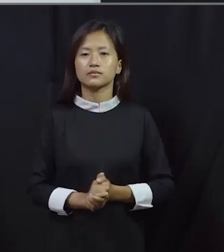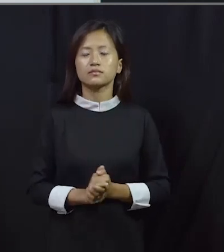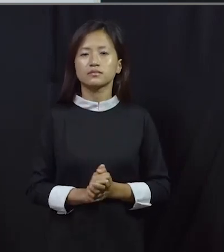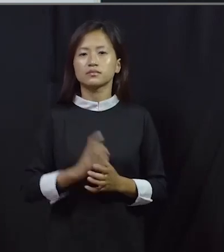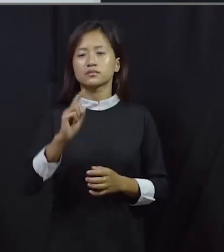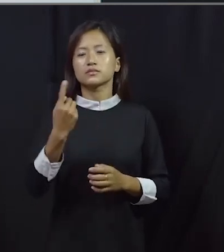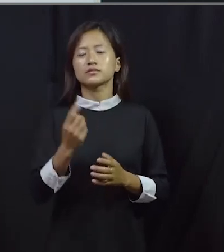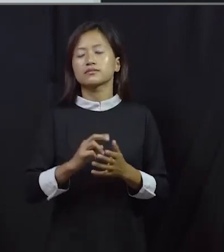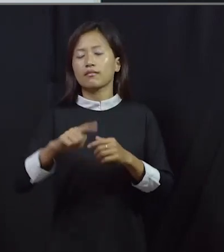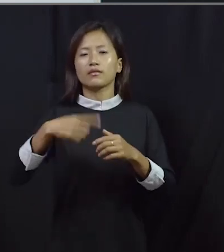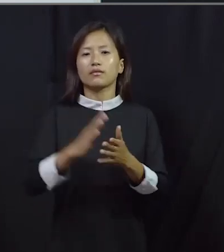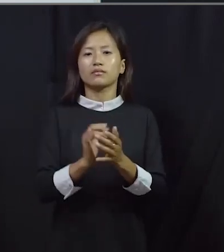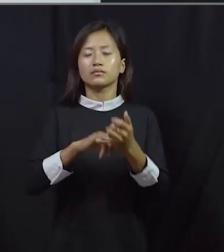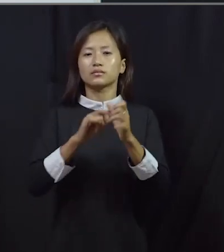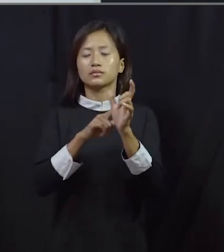of unit is